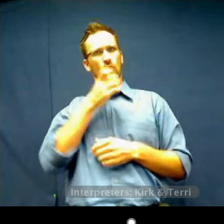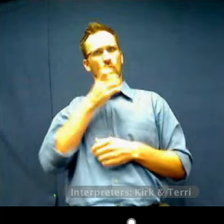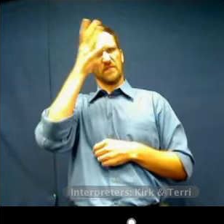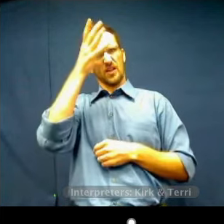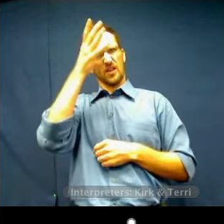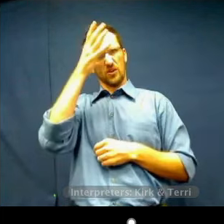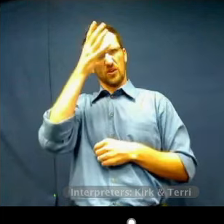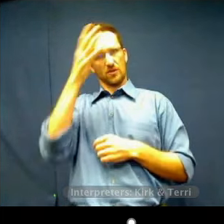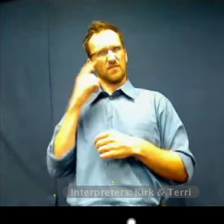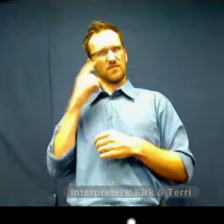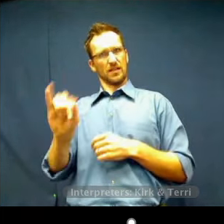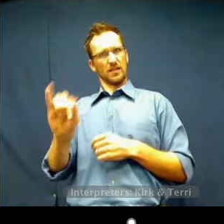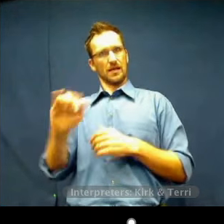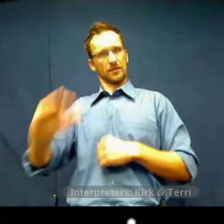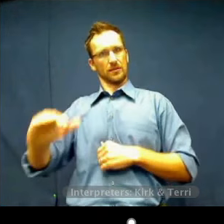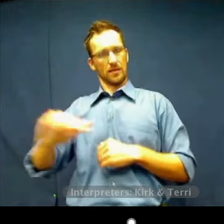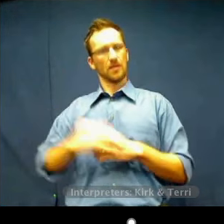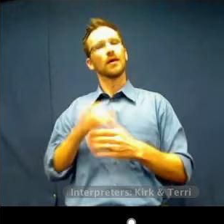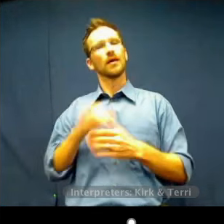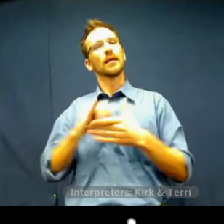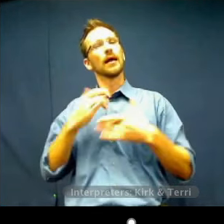child support.